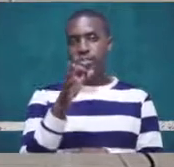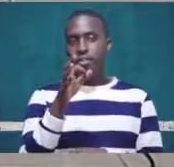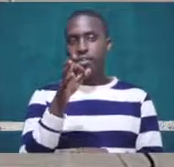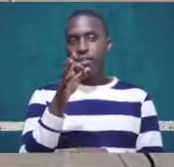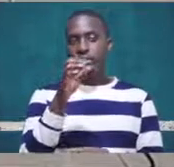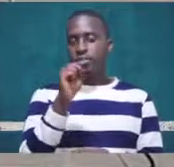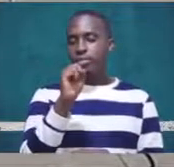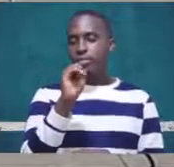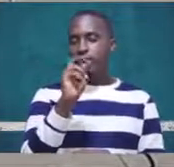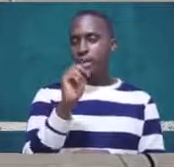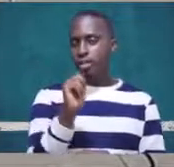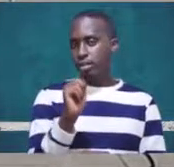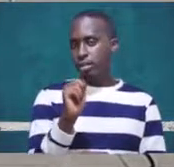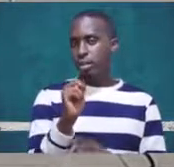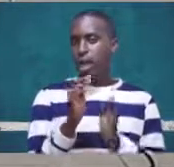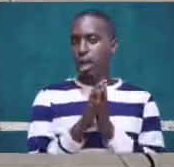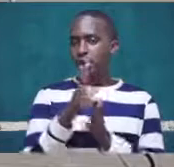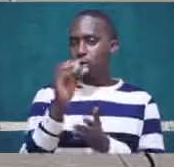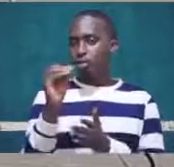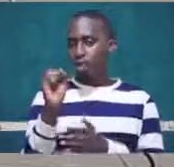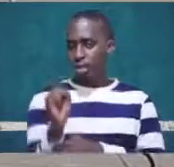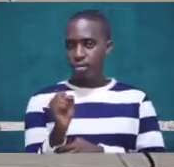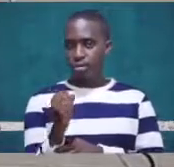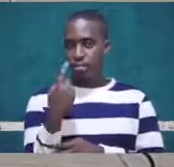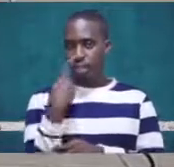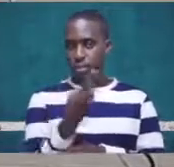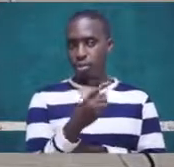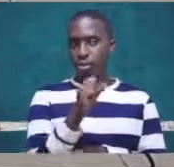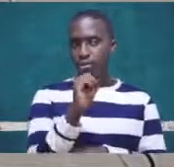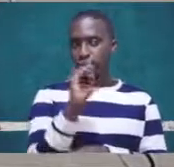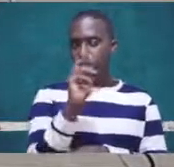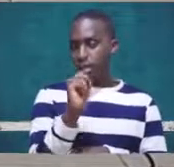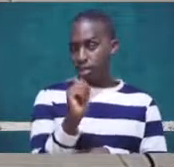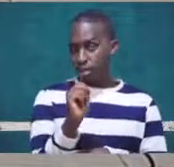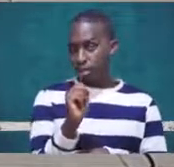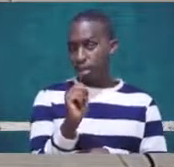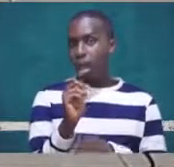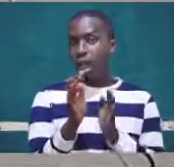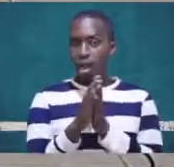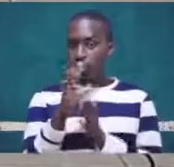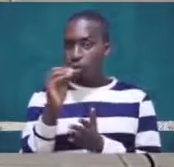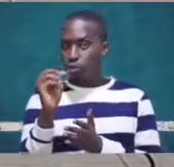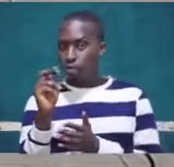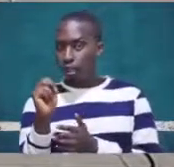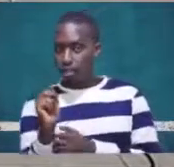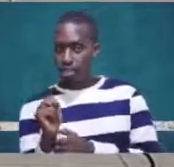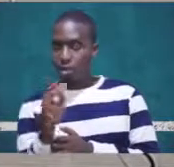sine and cosine, sine and cosine. So it means